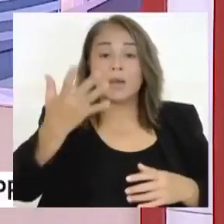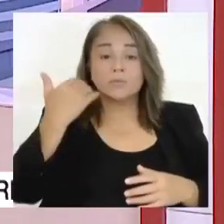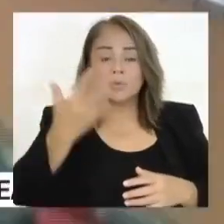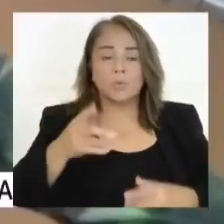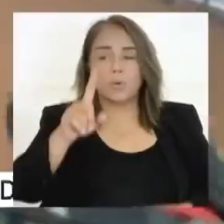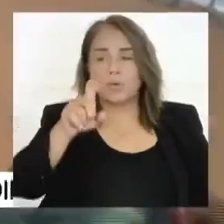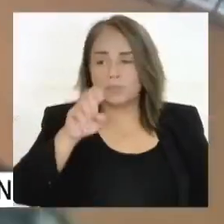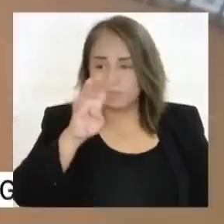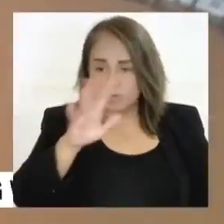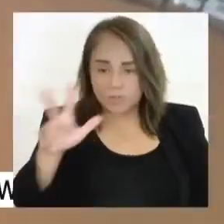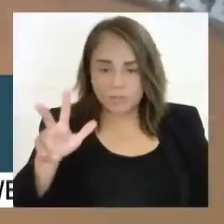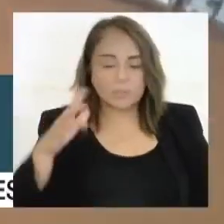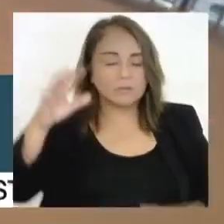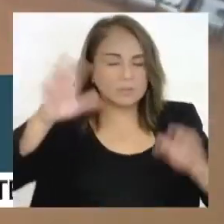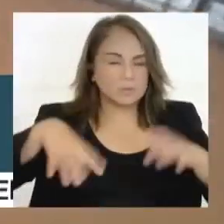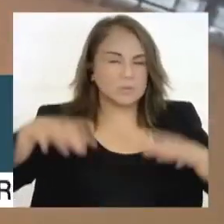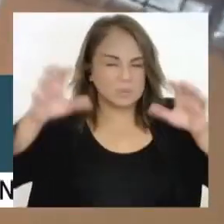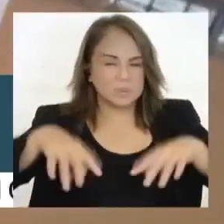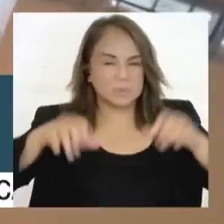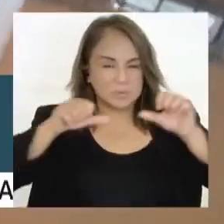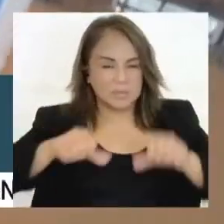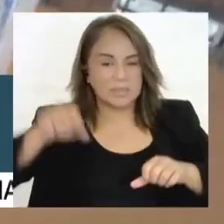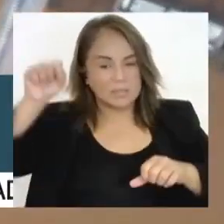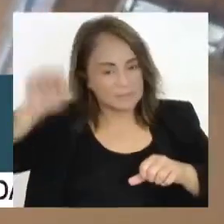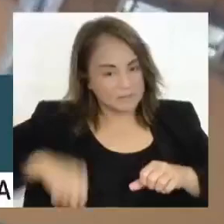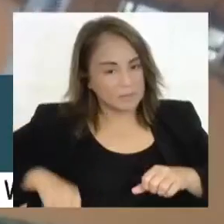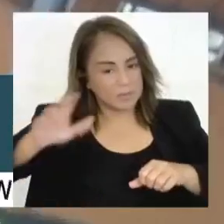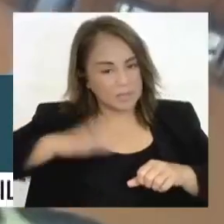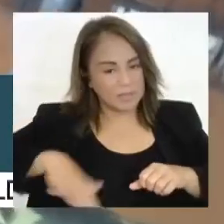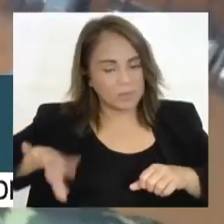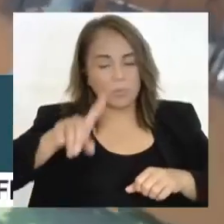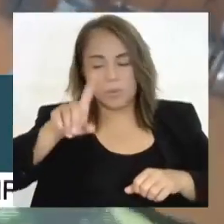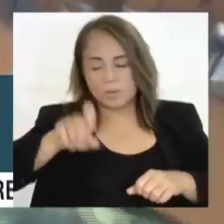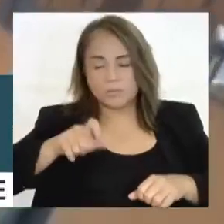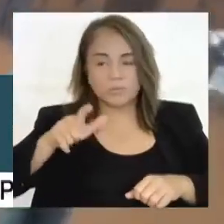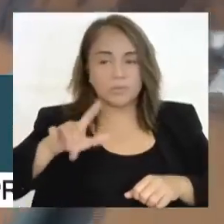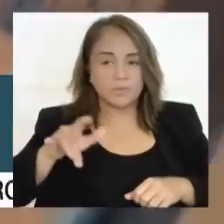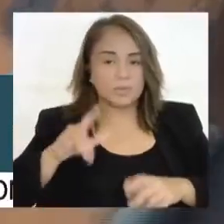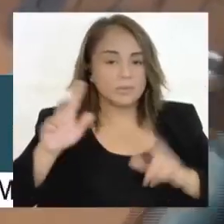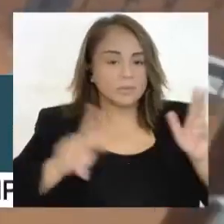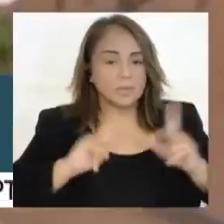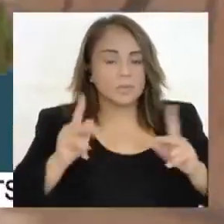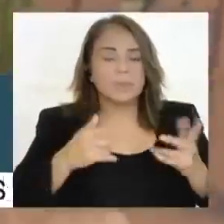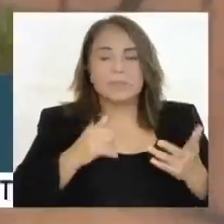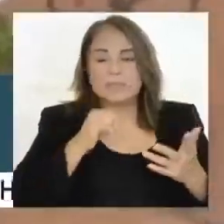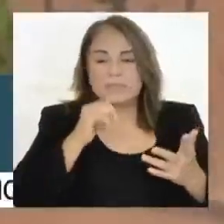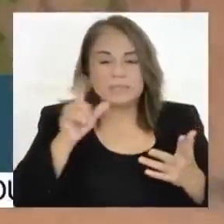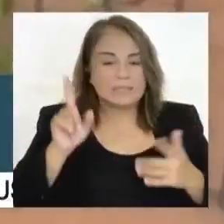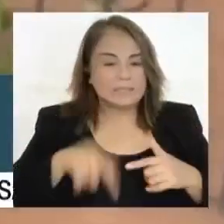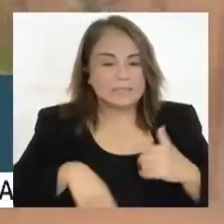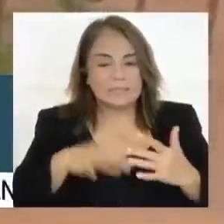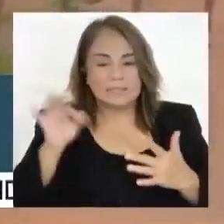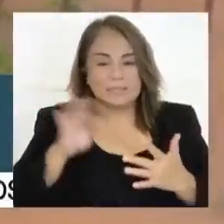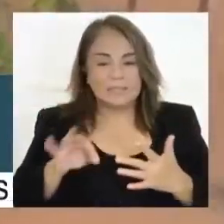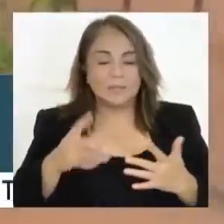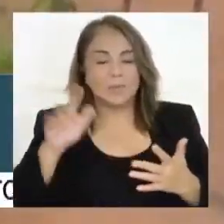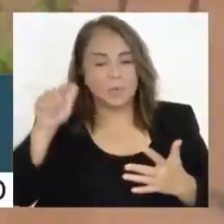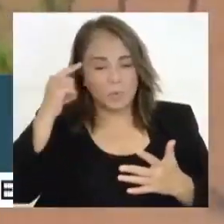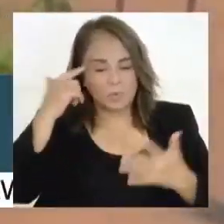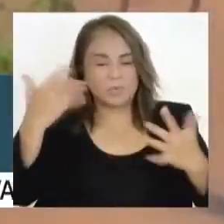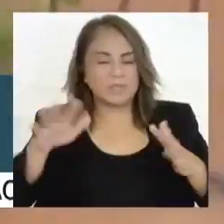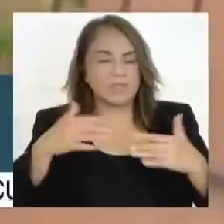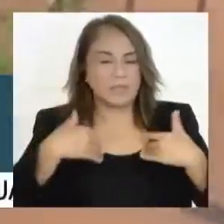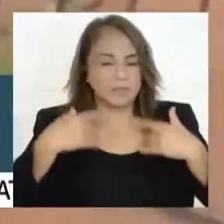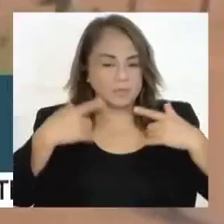rains continue to pour in the southern state. Another 125 people remain unaccounted for. Government has already announced more